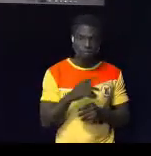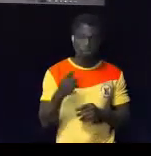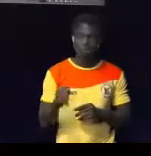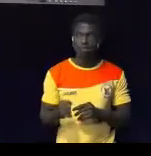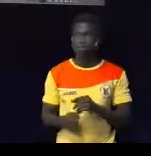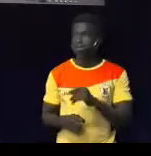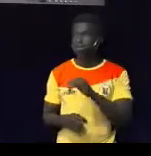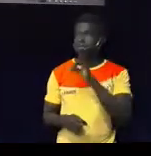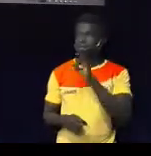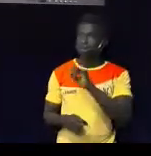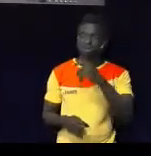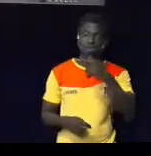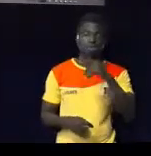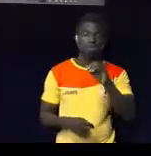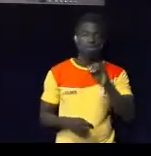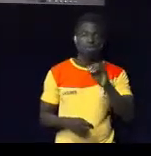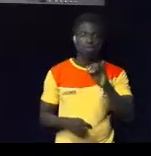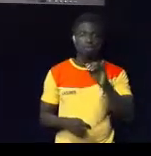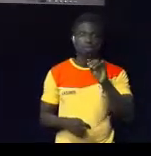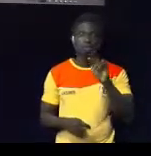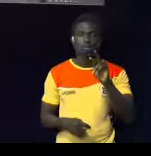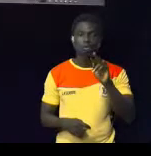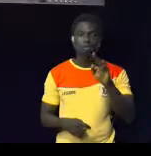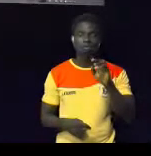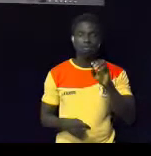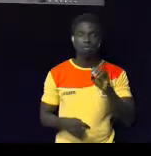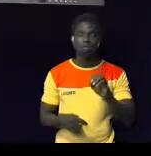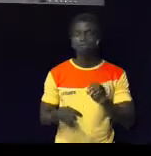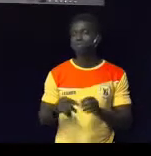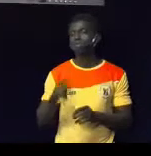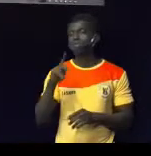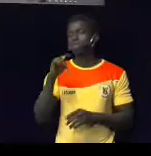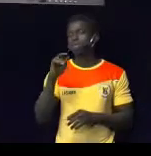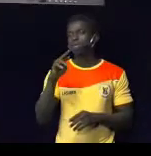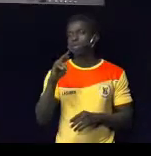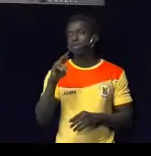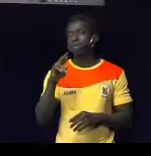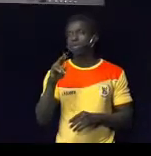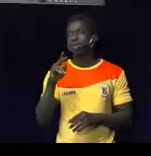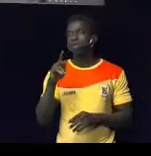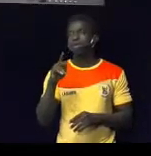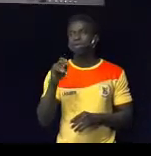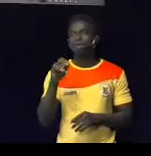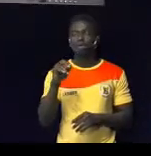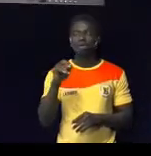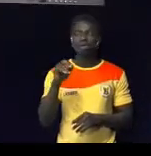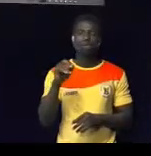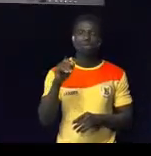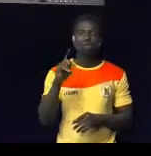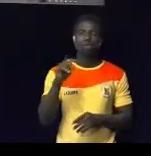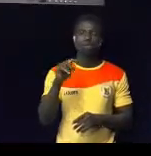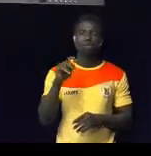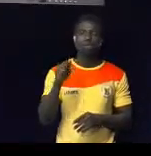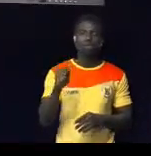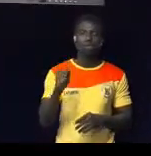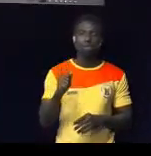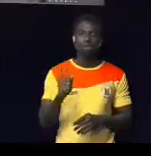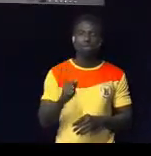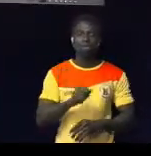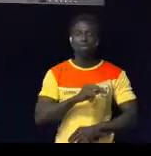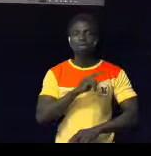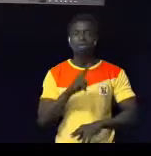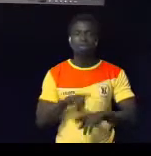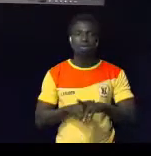the Igboku artworks, terracotta, Nok culture. Now, when we talk about the monument, we